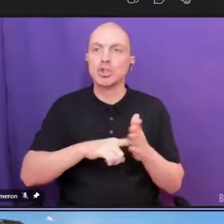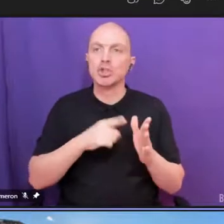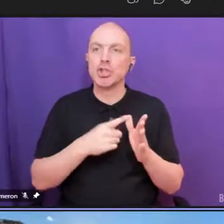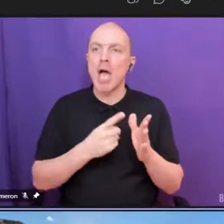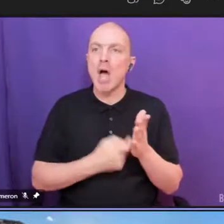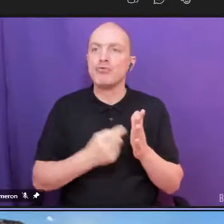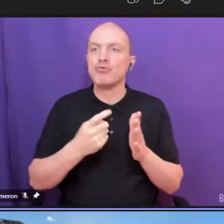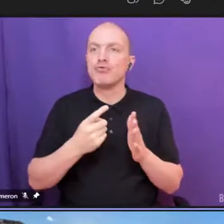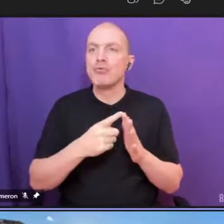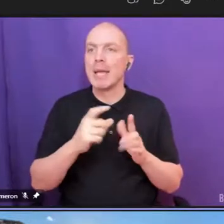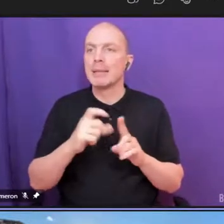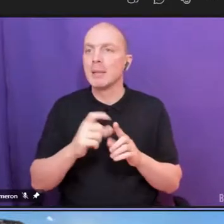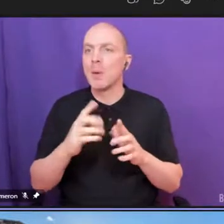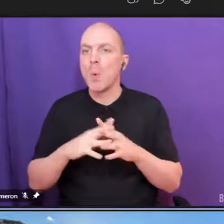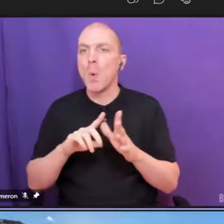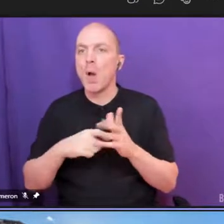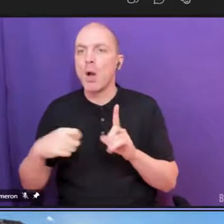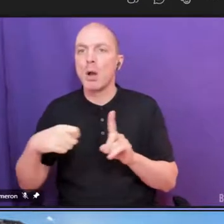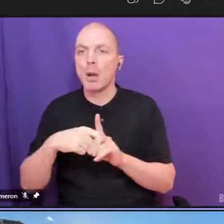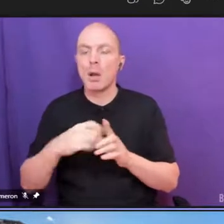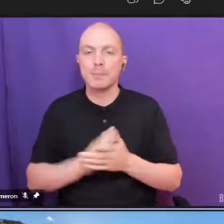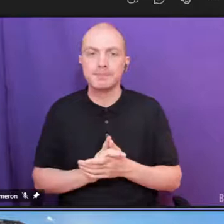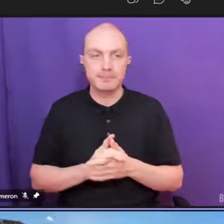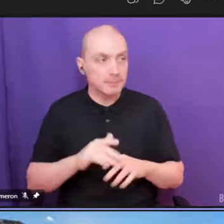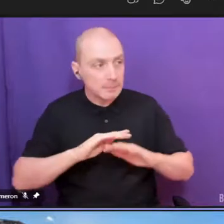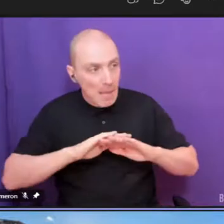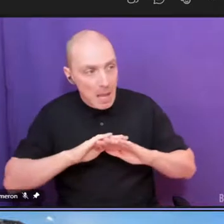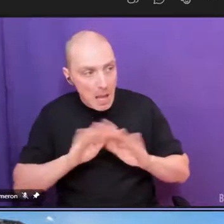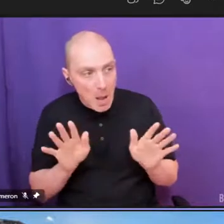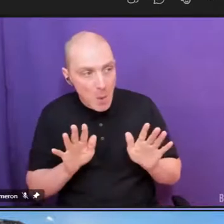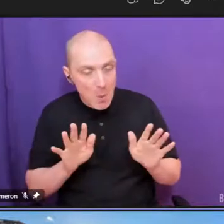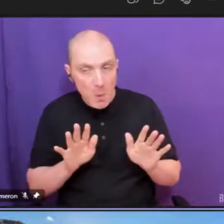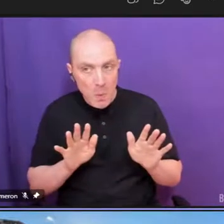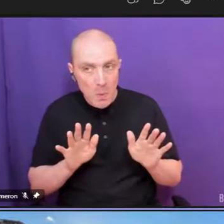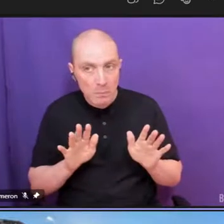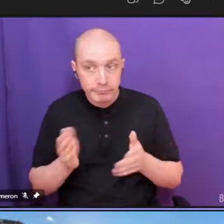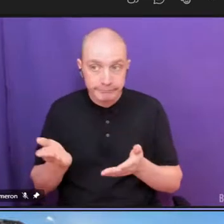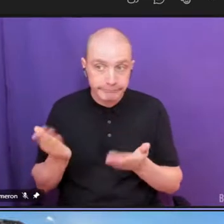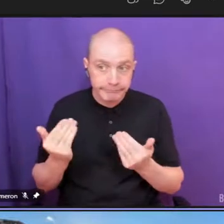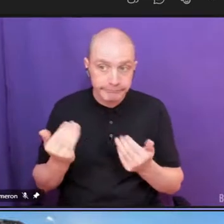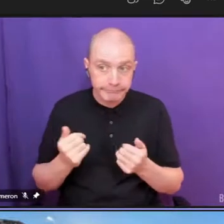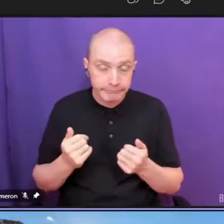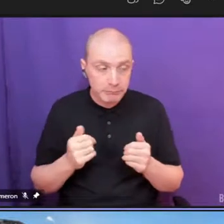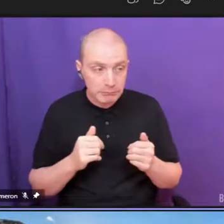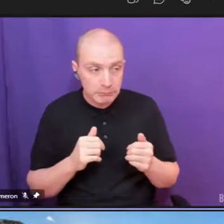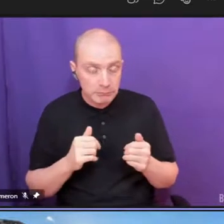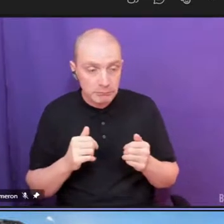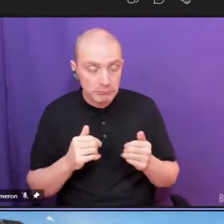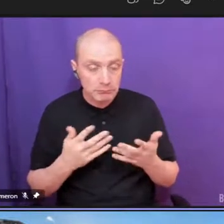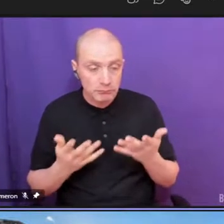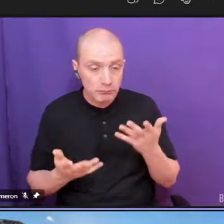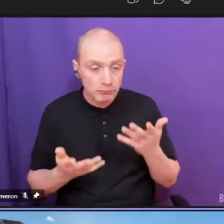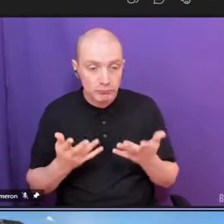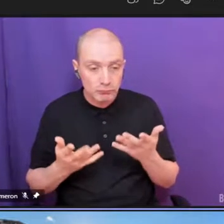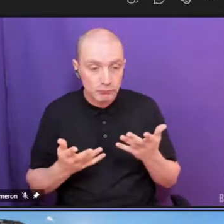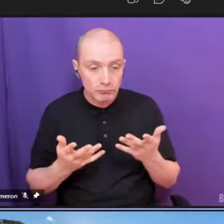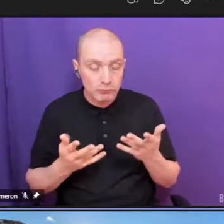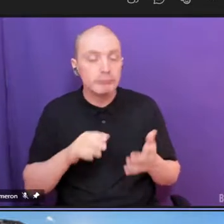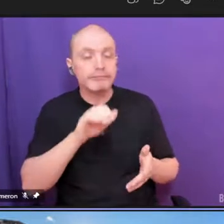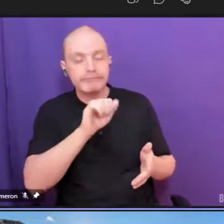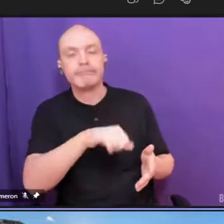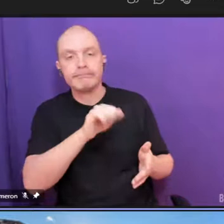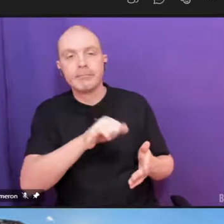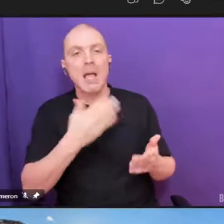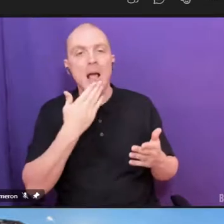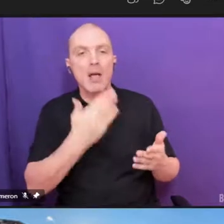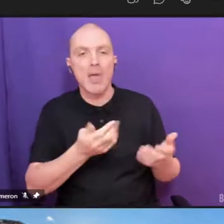Jared Walk. Hello. Hello. Hi. Can you hear me? Yeah. Yes. Thanks, Chair. It was just to